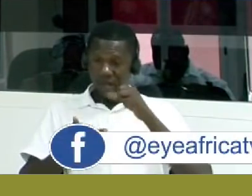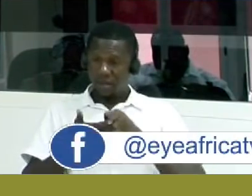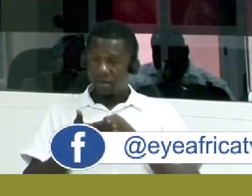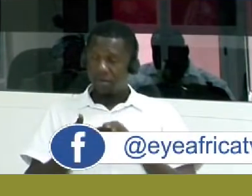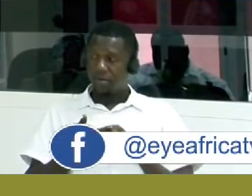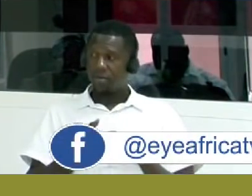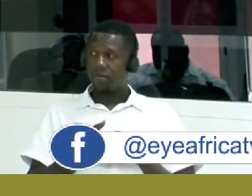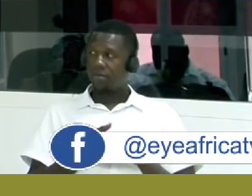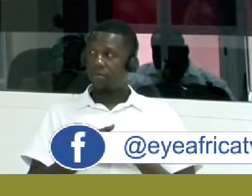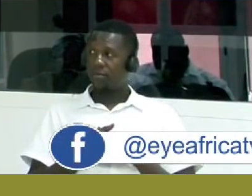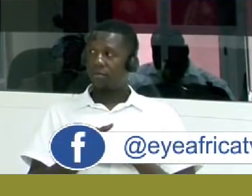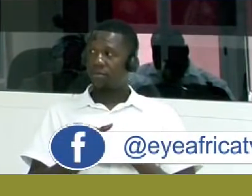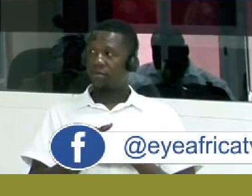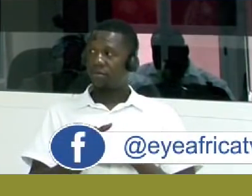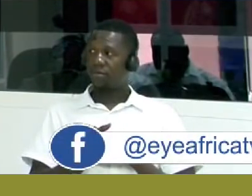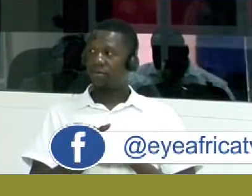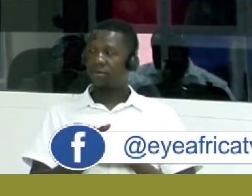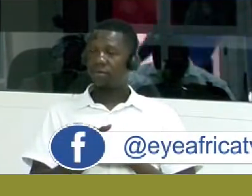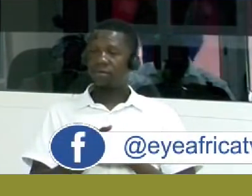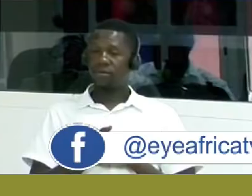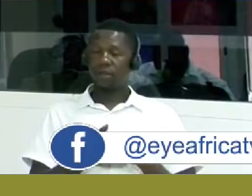I've never seen this